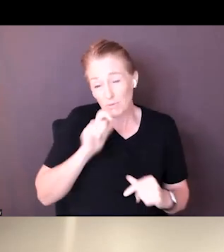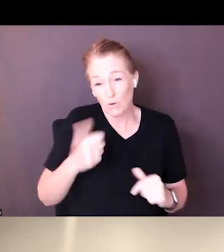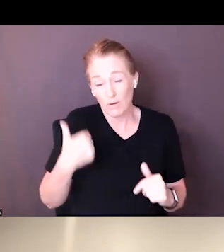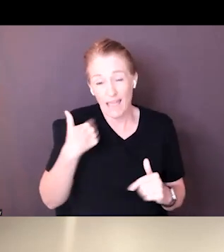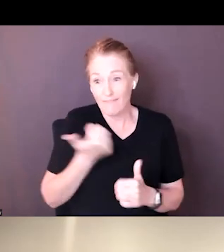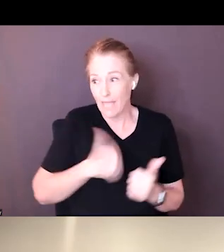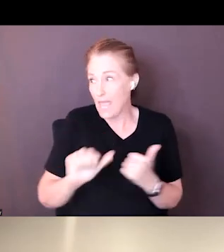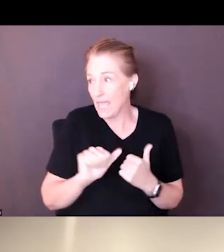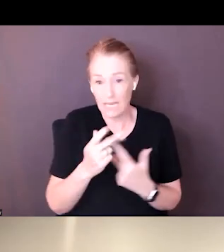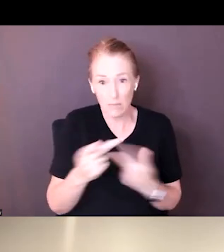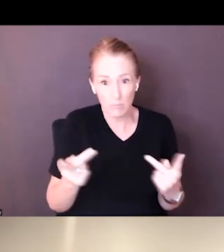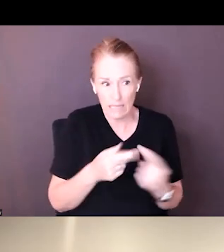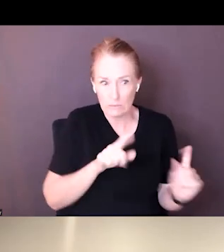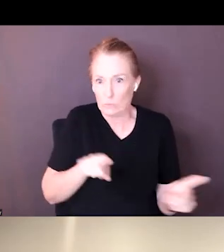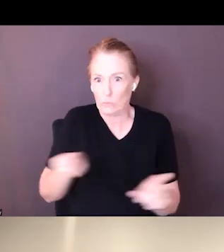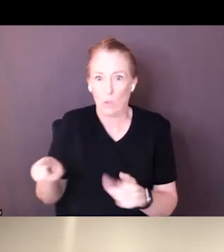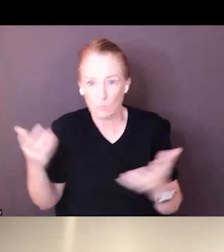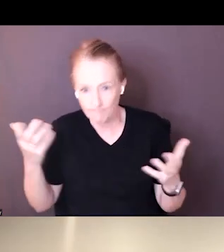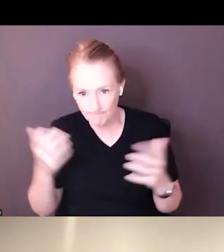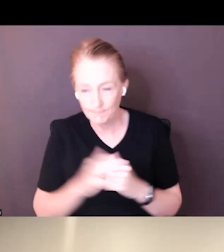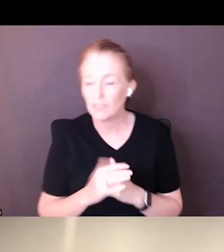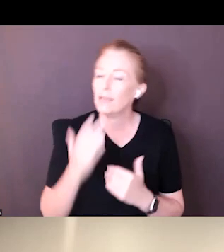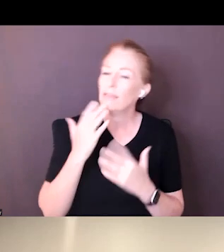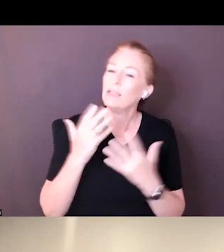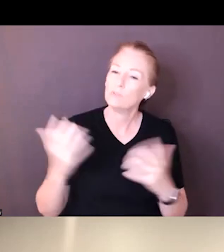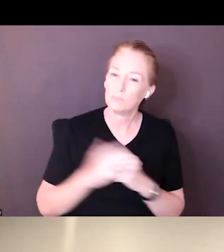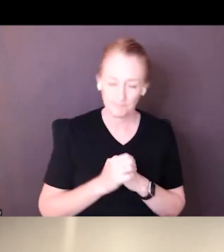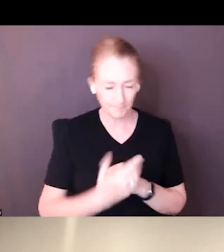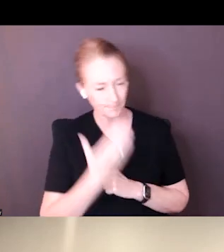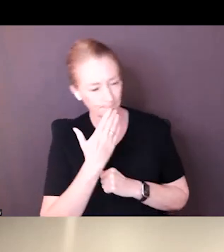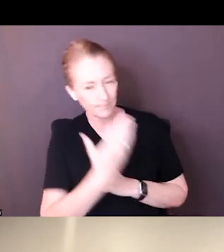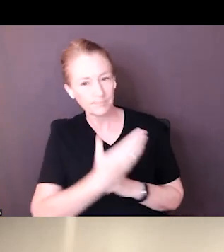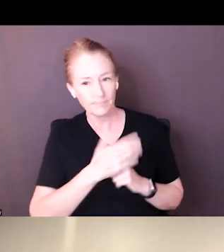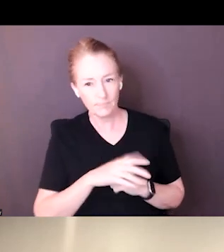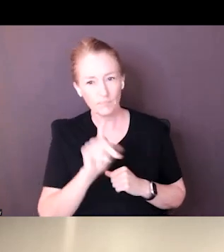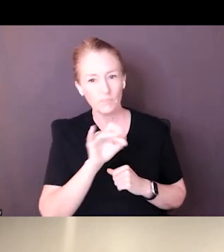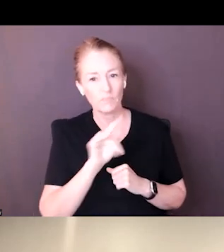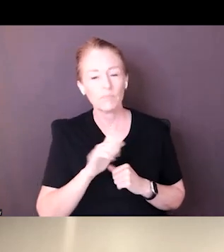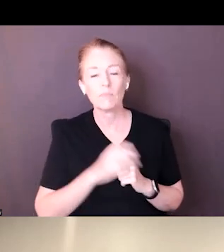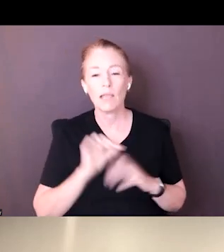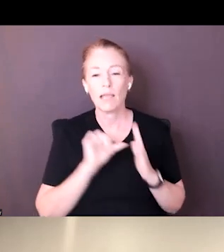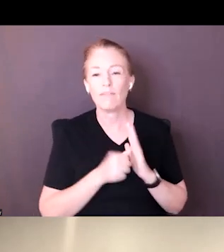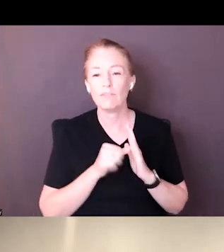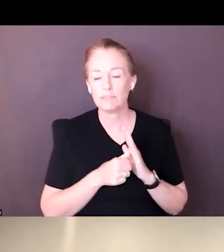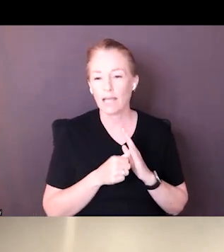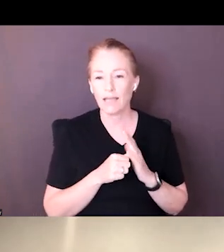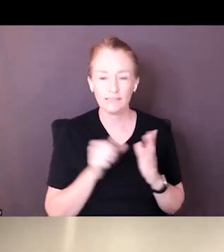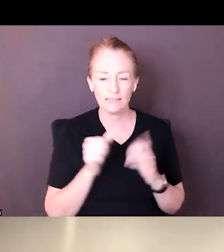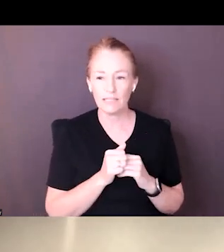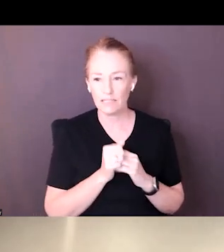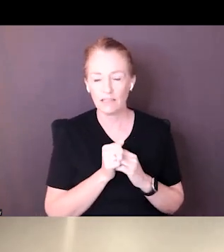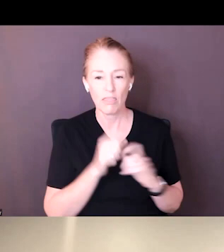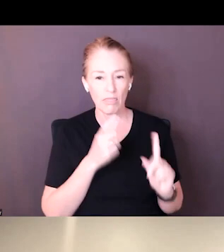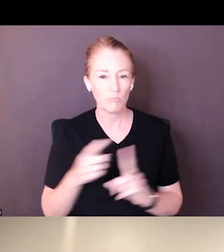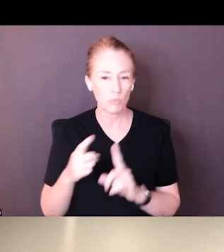Thank you so much, Kate. Again, just emphasizing the points that are just so important to pain